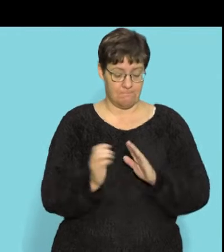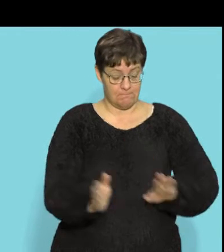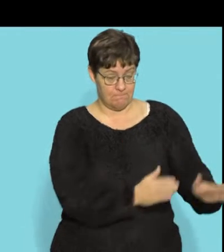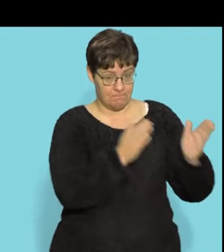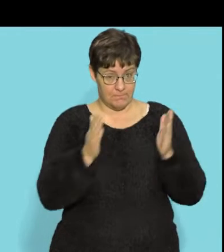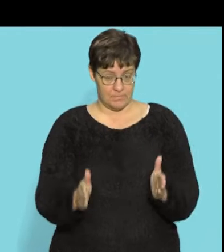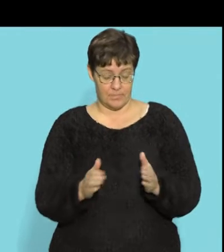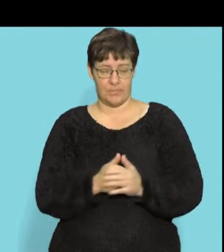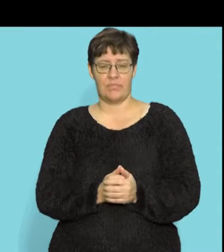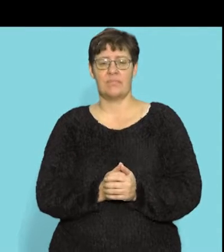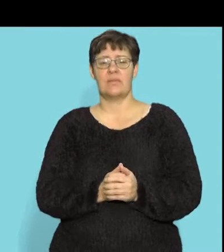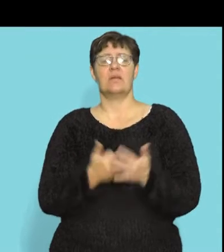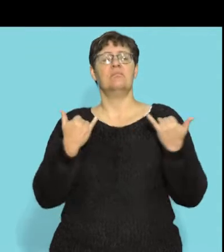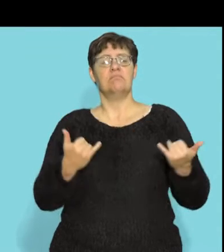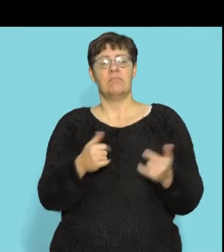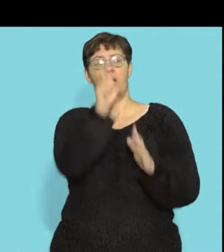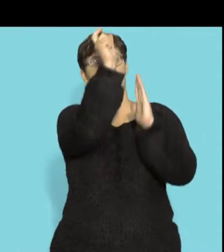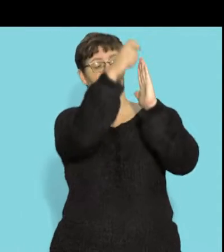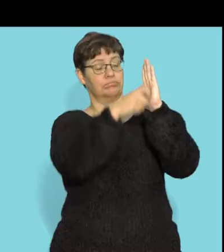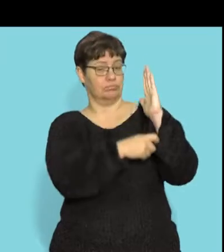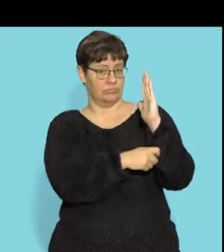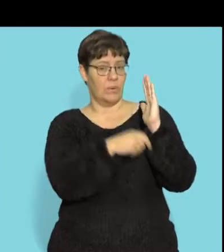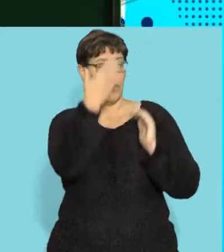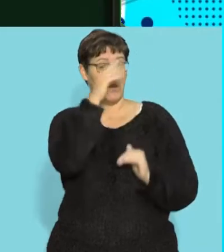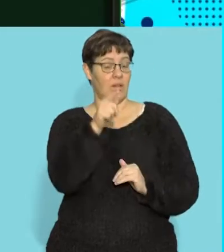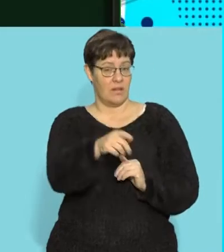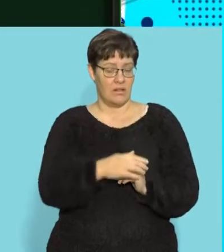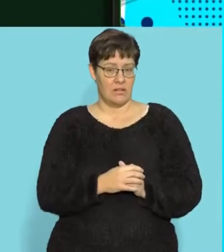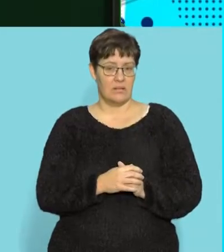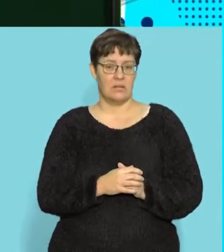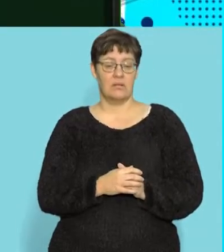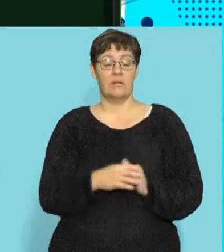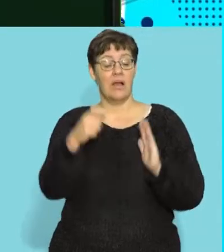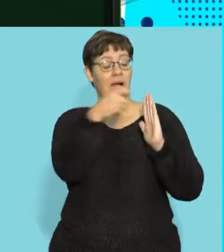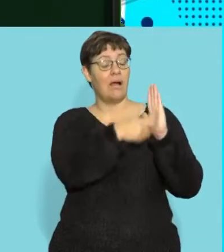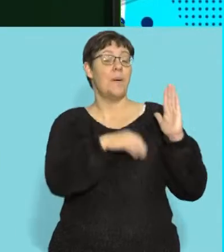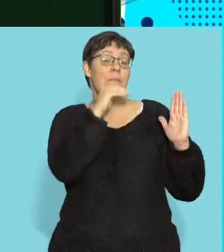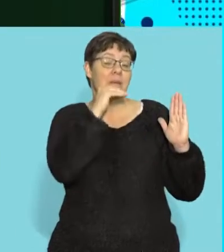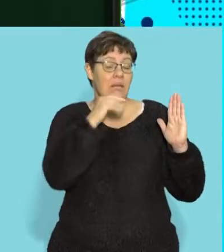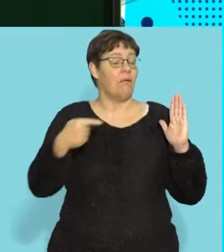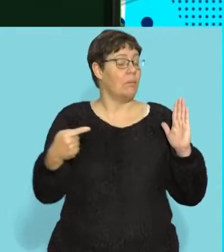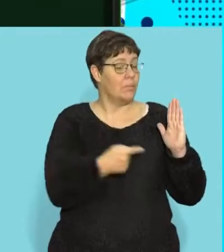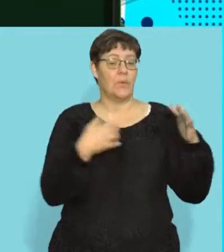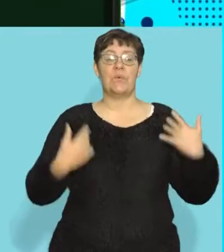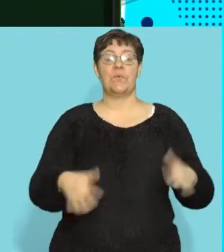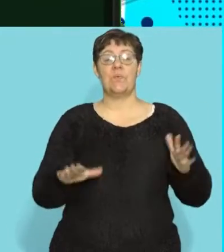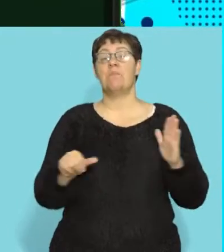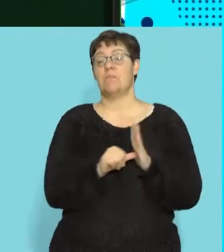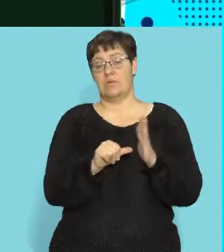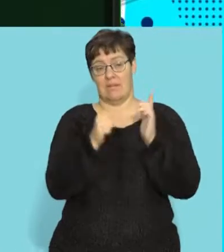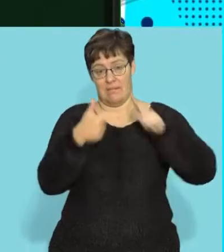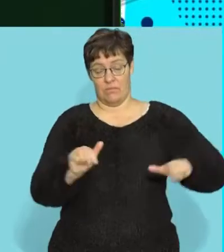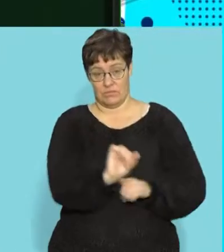right? Okay, so when it comes to the terminology, remember, definitions are a very important part